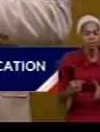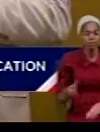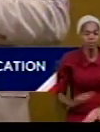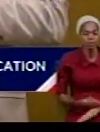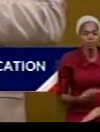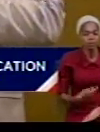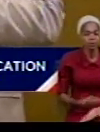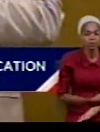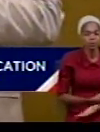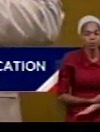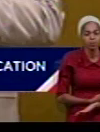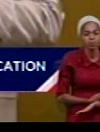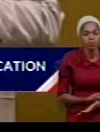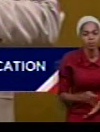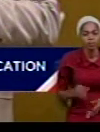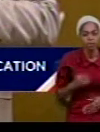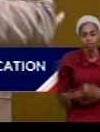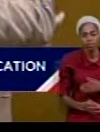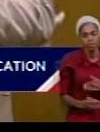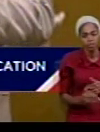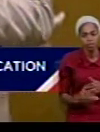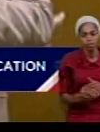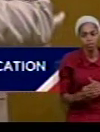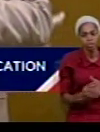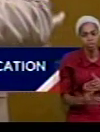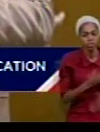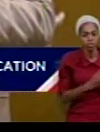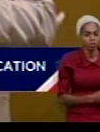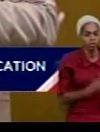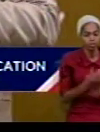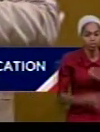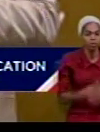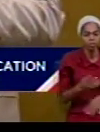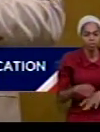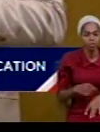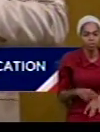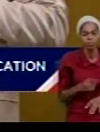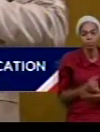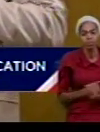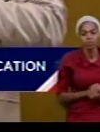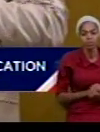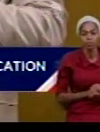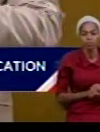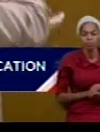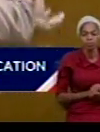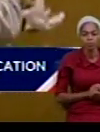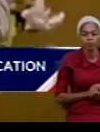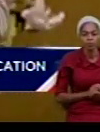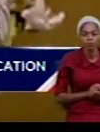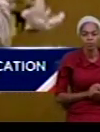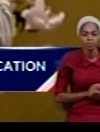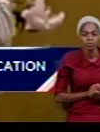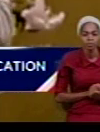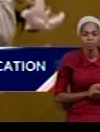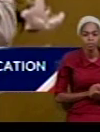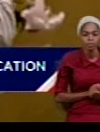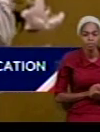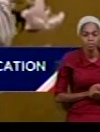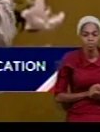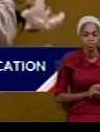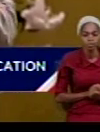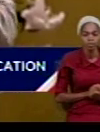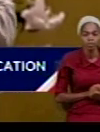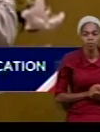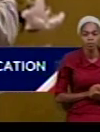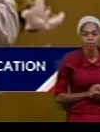can eat this, I can't eat that. Why are you eating that? No, Christ has come and he has changed everything. I said he has